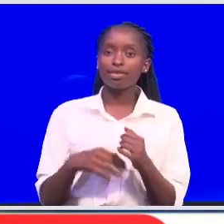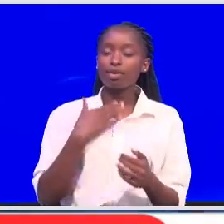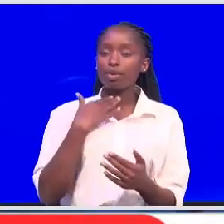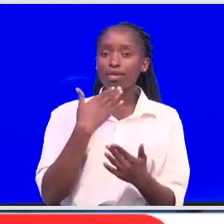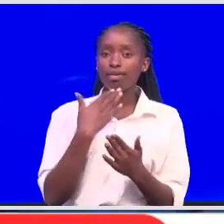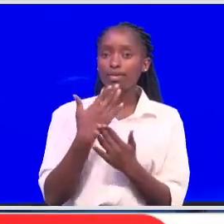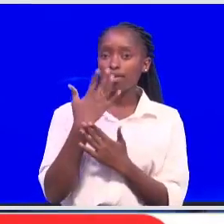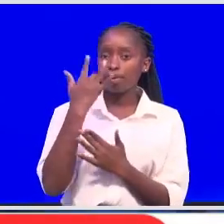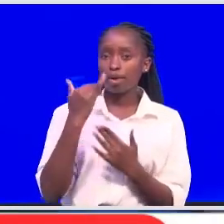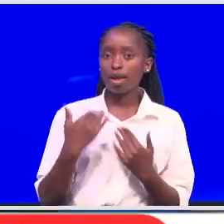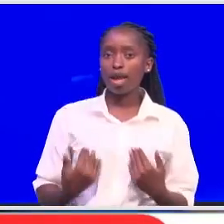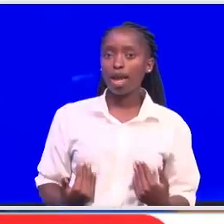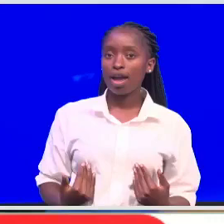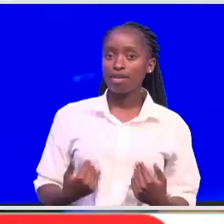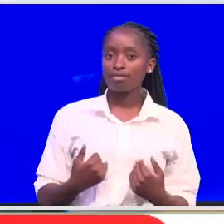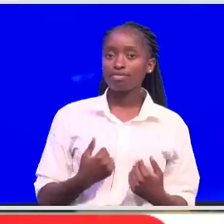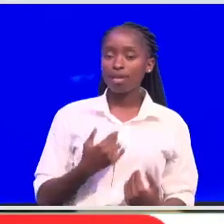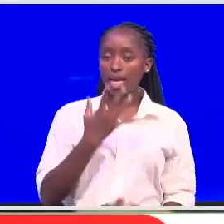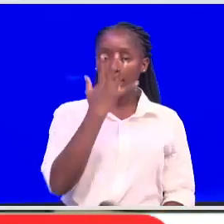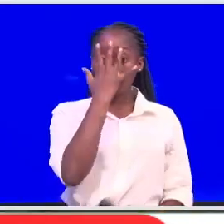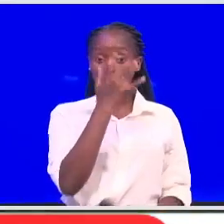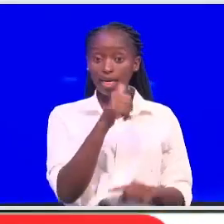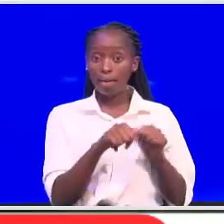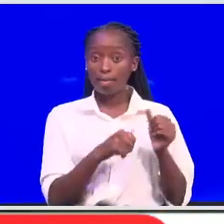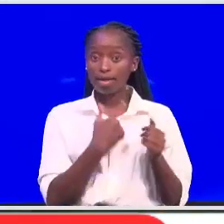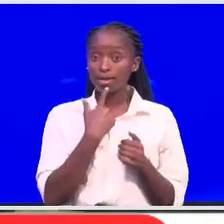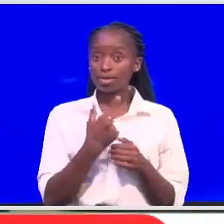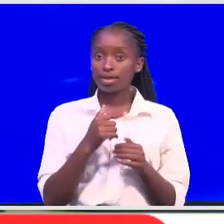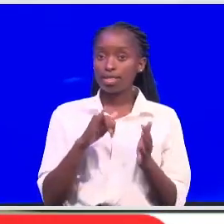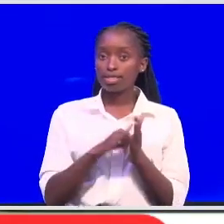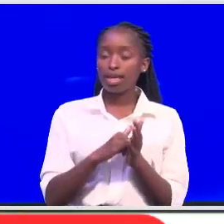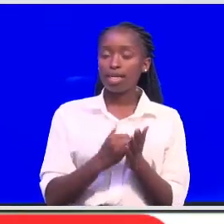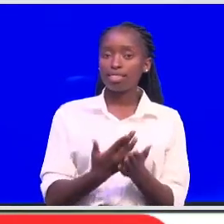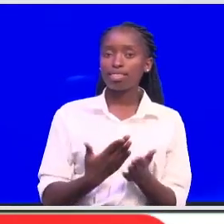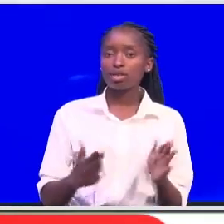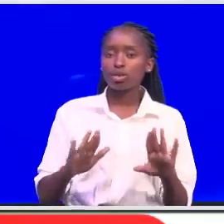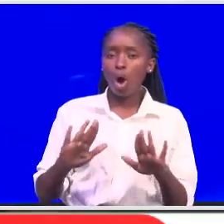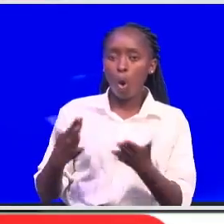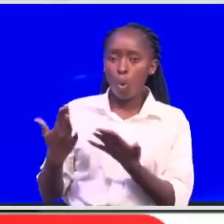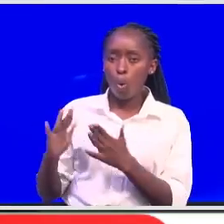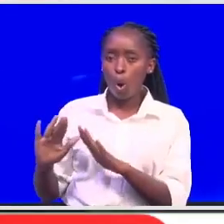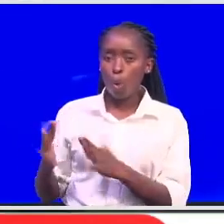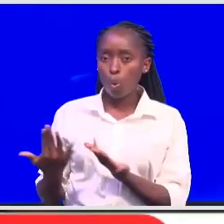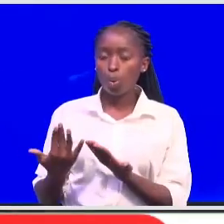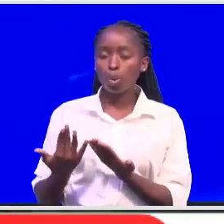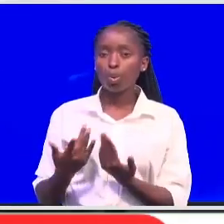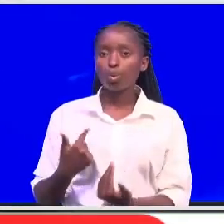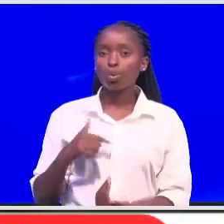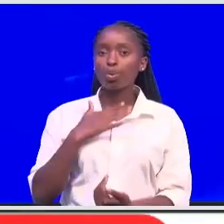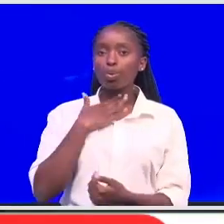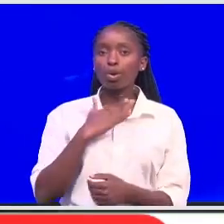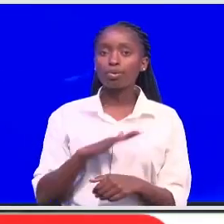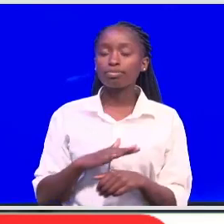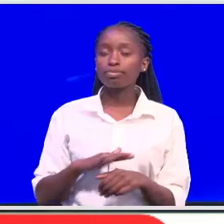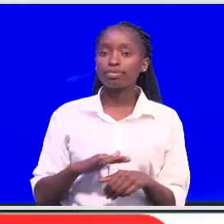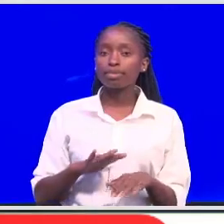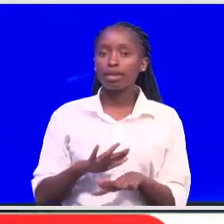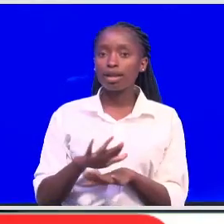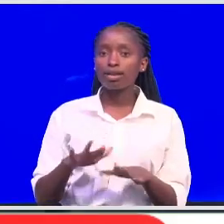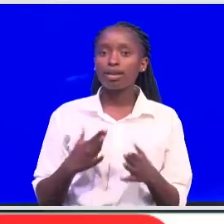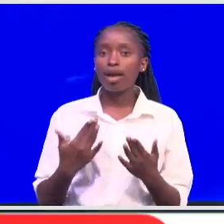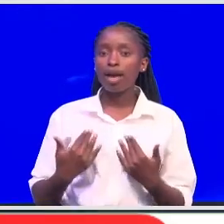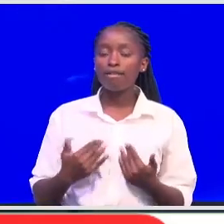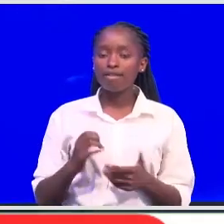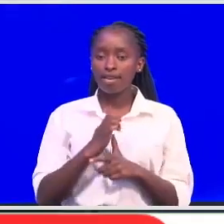because you have not shied away from stating facts as they are, that we got to a point where even part of